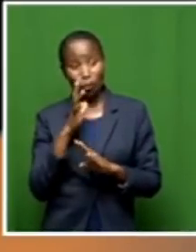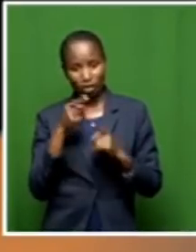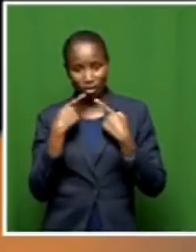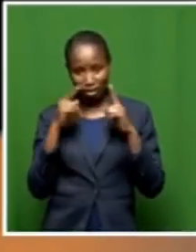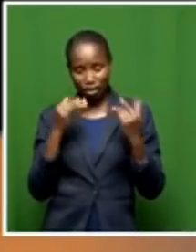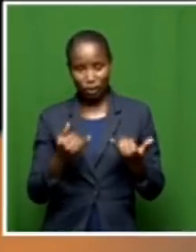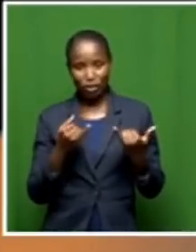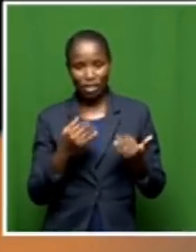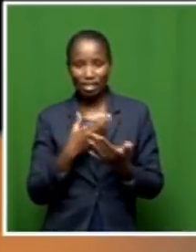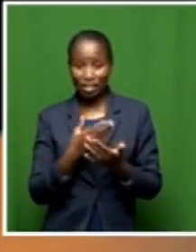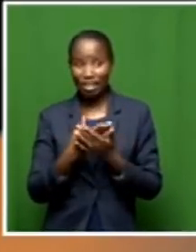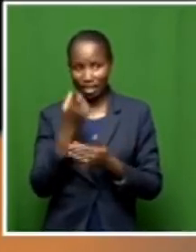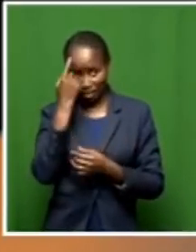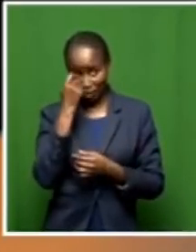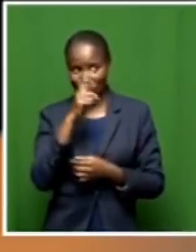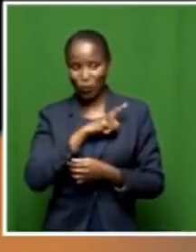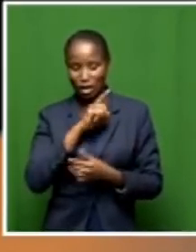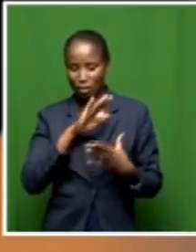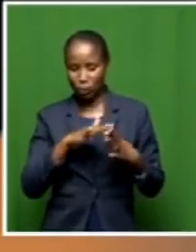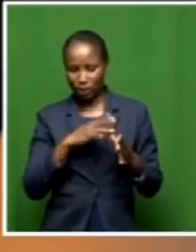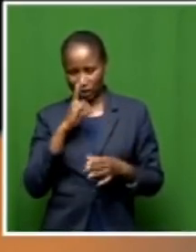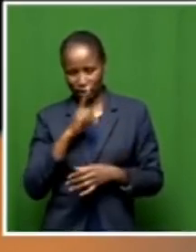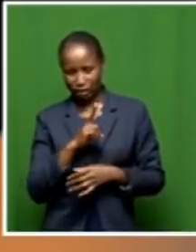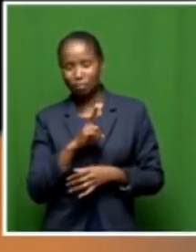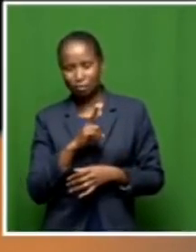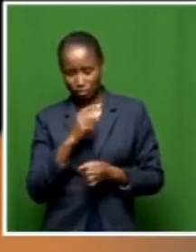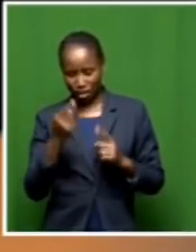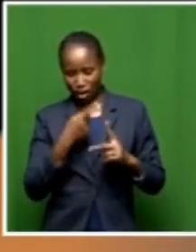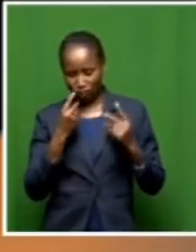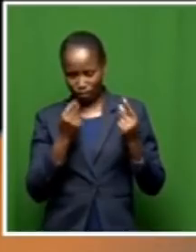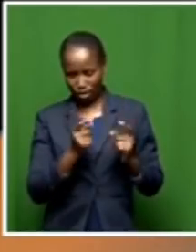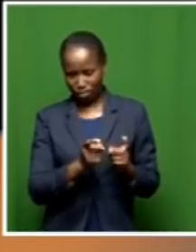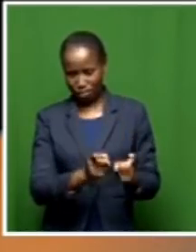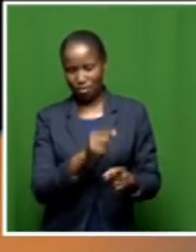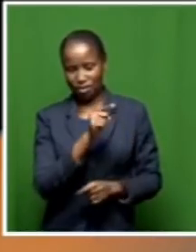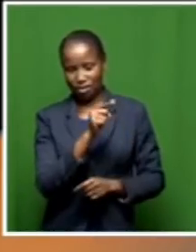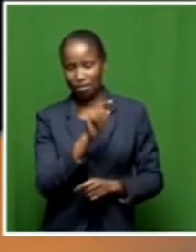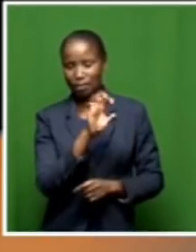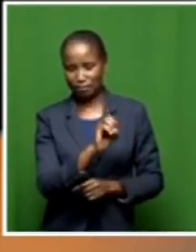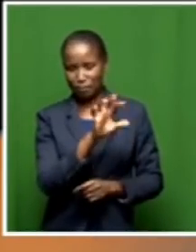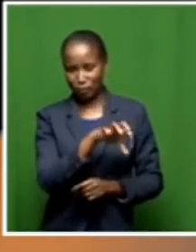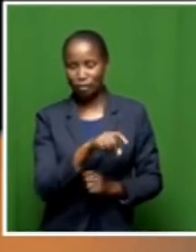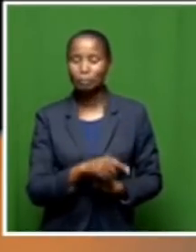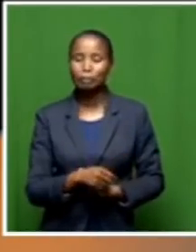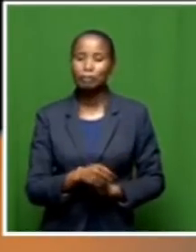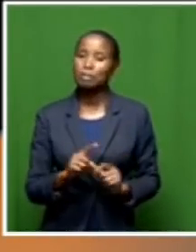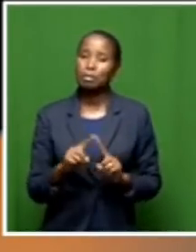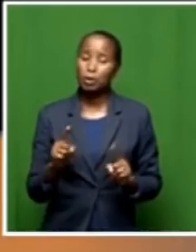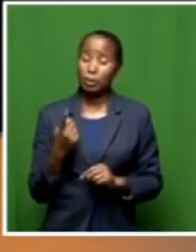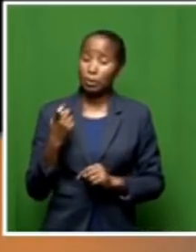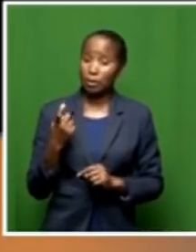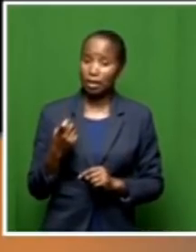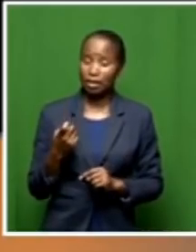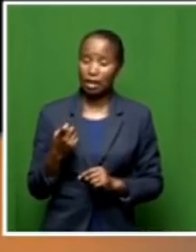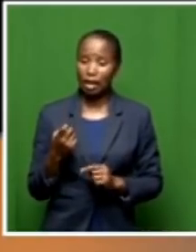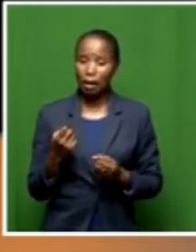the vote counting very fast there. Of course, that's one of the sparsely populated areas, the